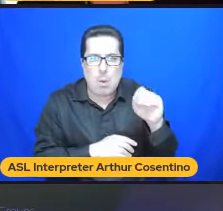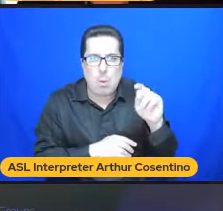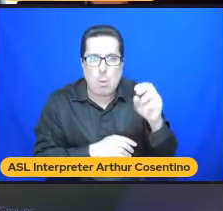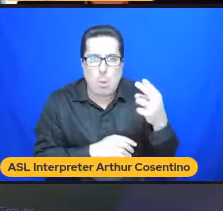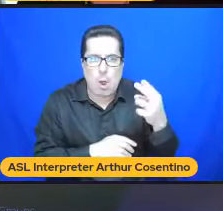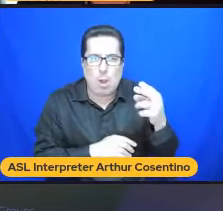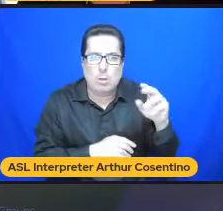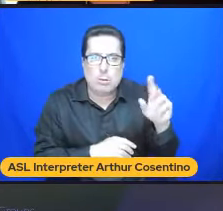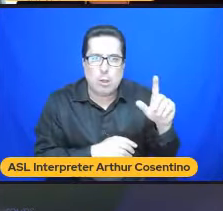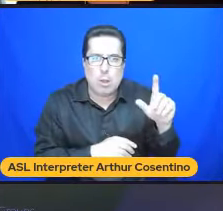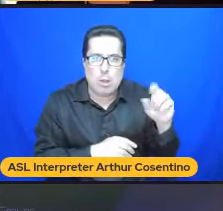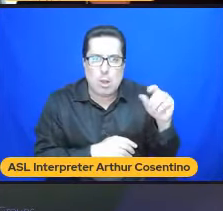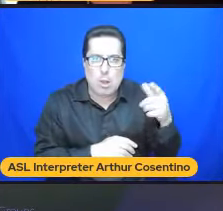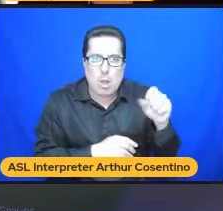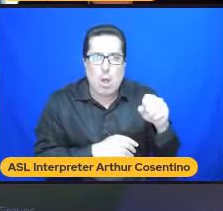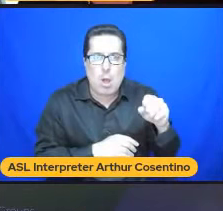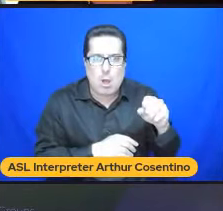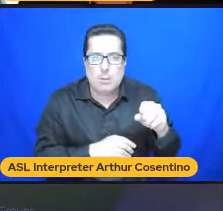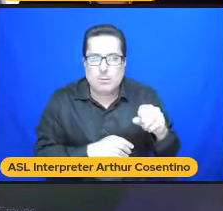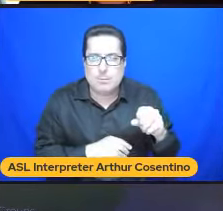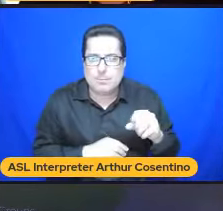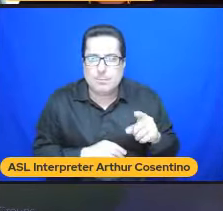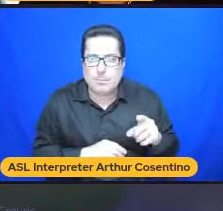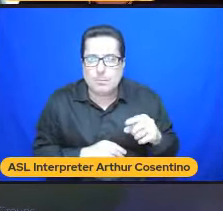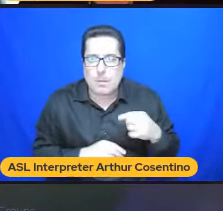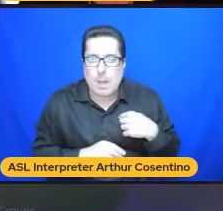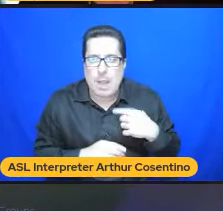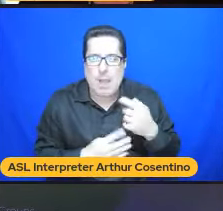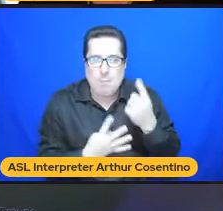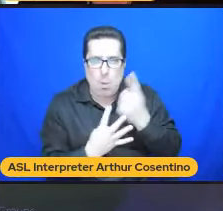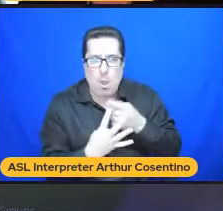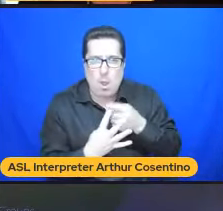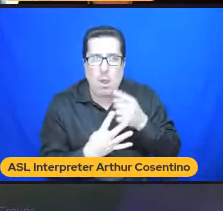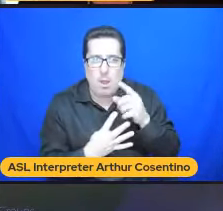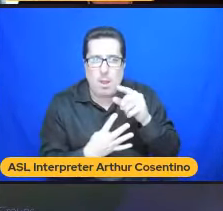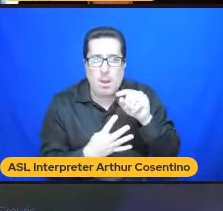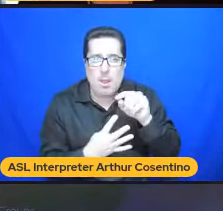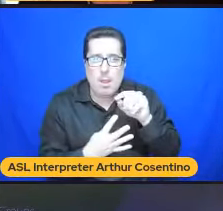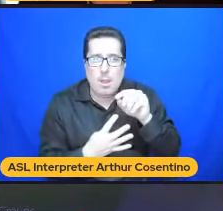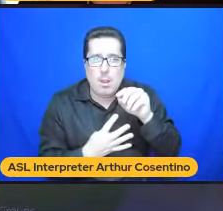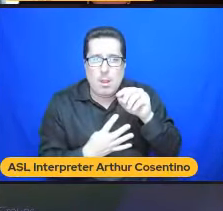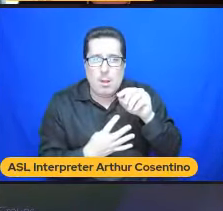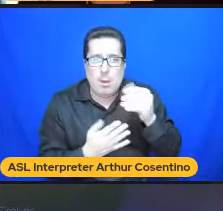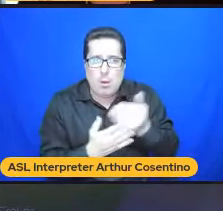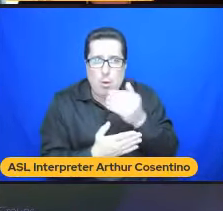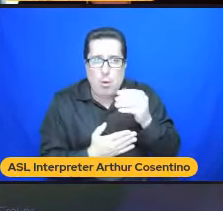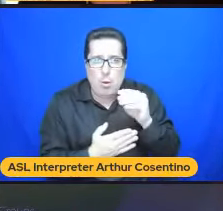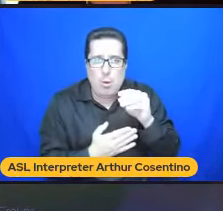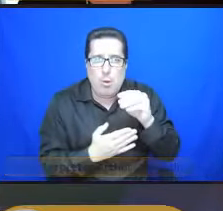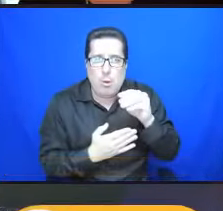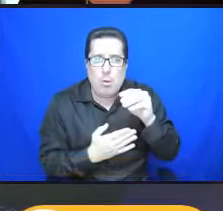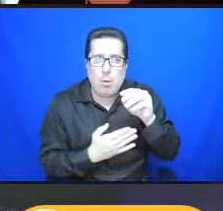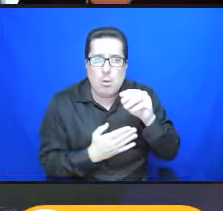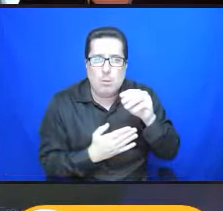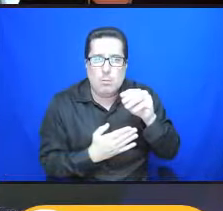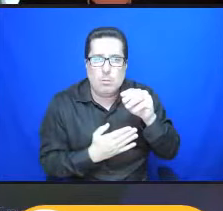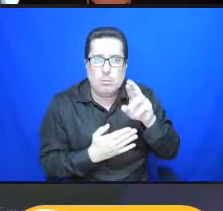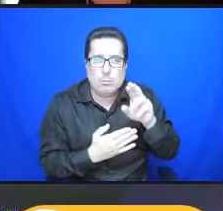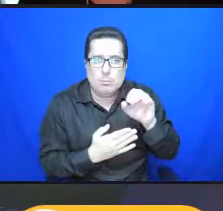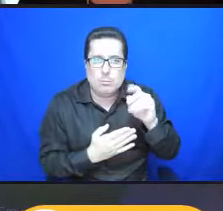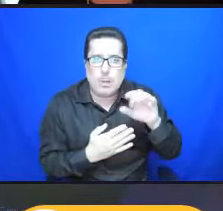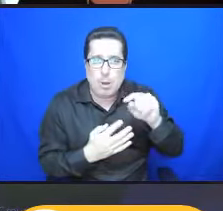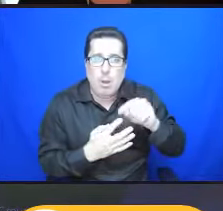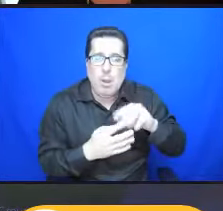Relic is one of many that will import CloudWatch logs as necessary and will also, of course, access CloudWatch metrics. There's a